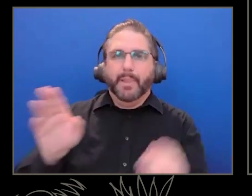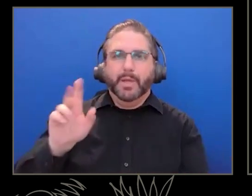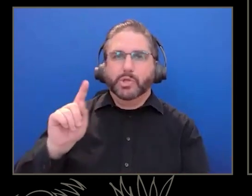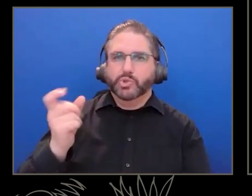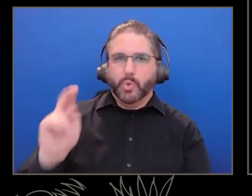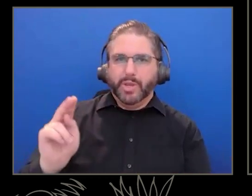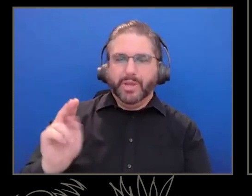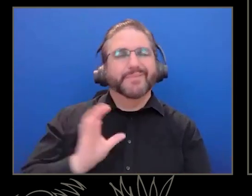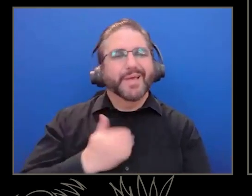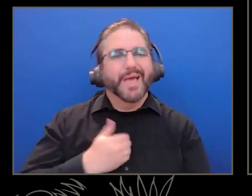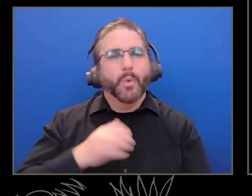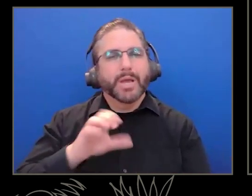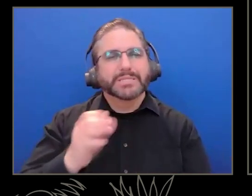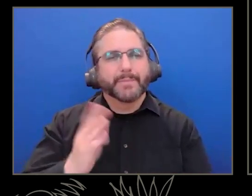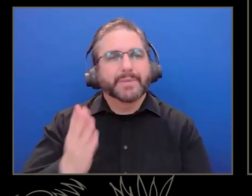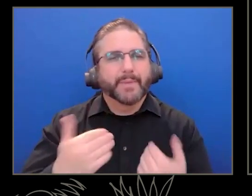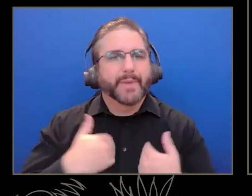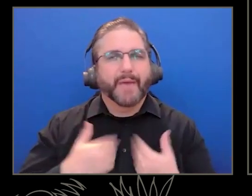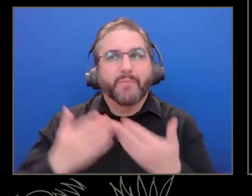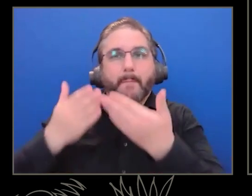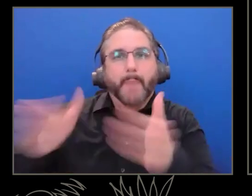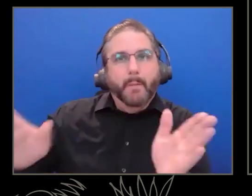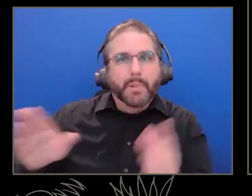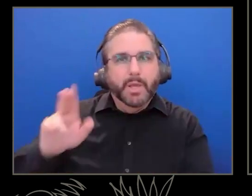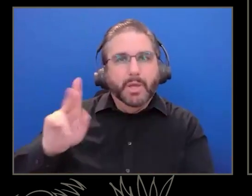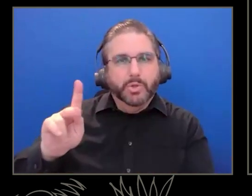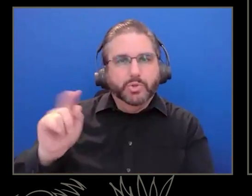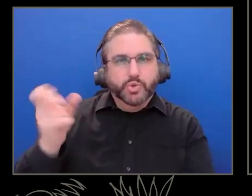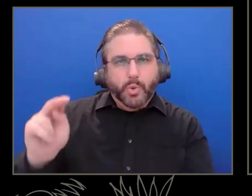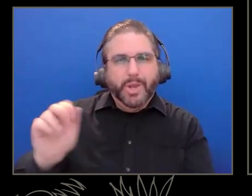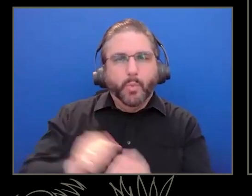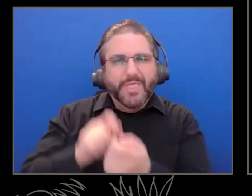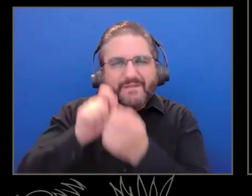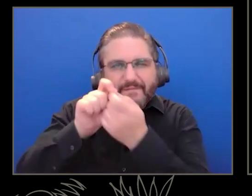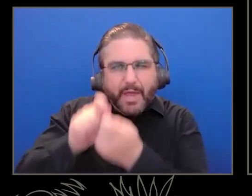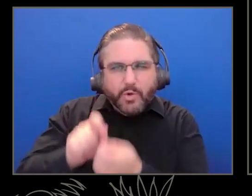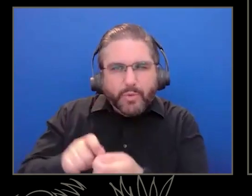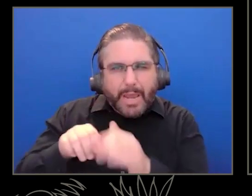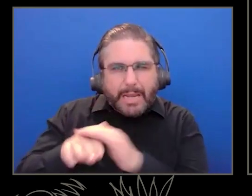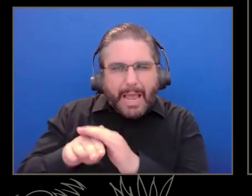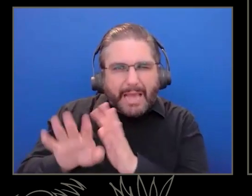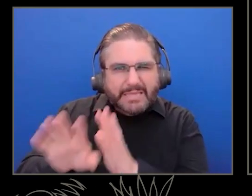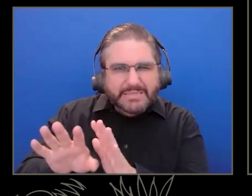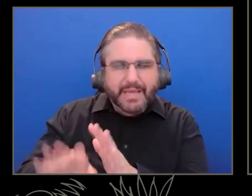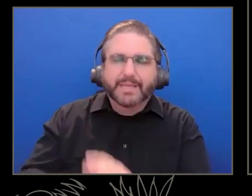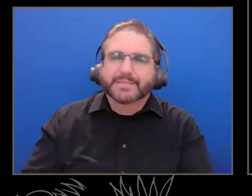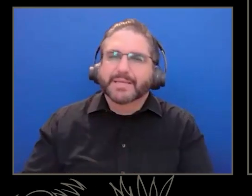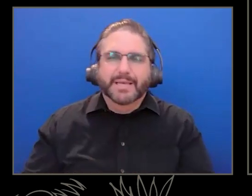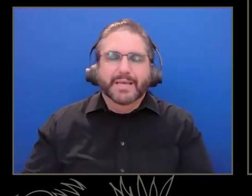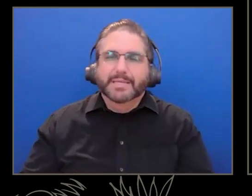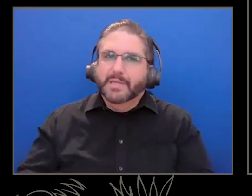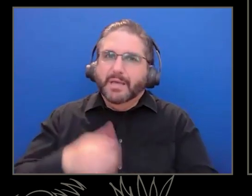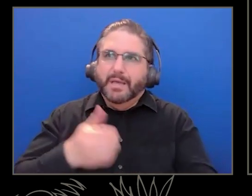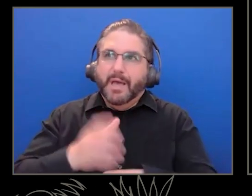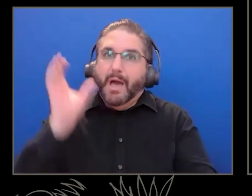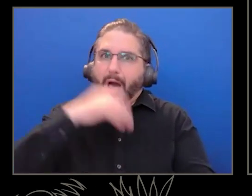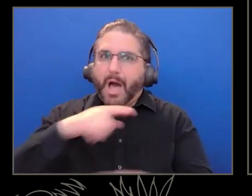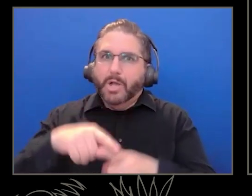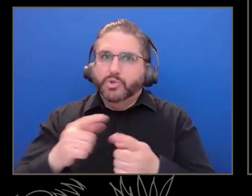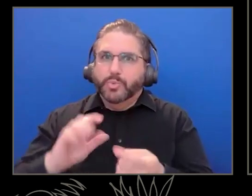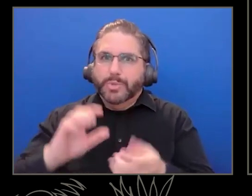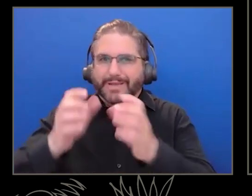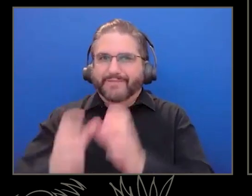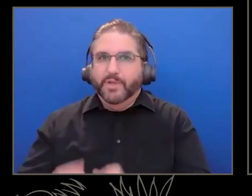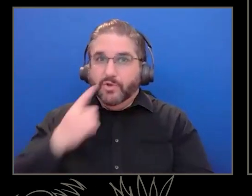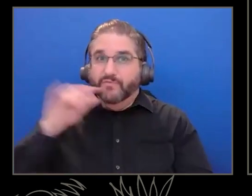CMS, has like a public token that has fine-grained access. That's just odd to configure for both the platform